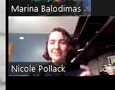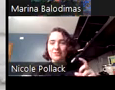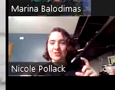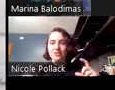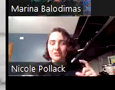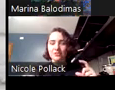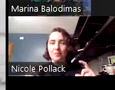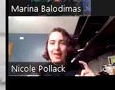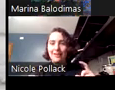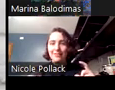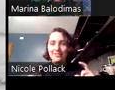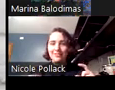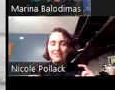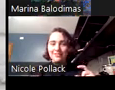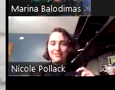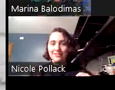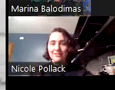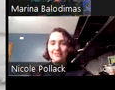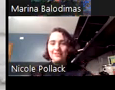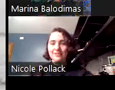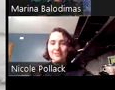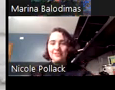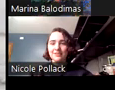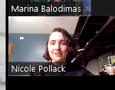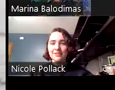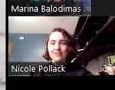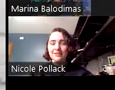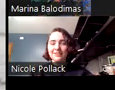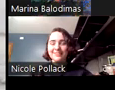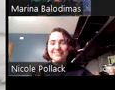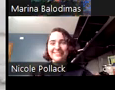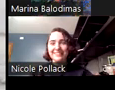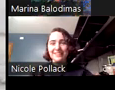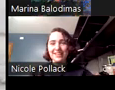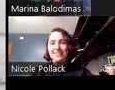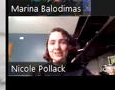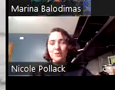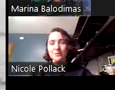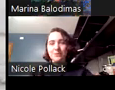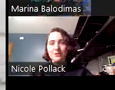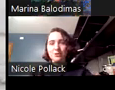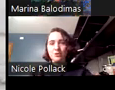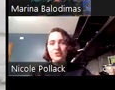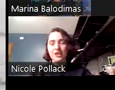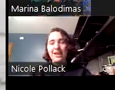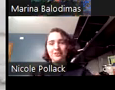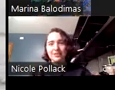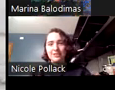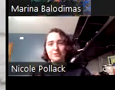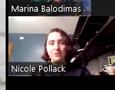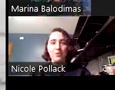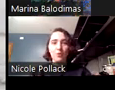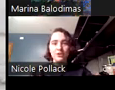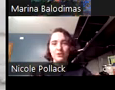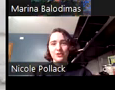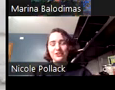Yeah, it's like for math. Oh, it's for math. It's like what people use for